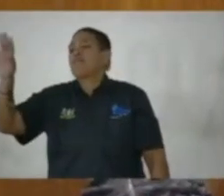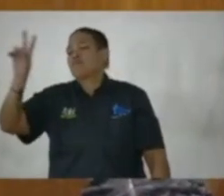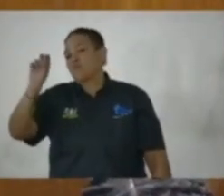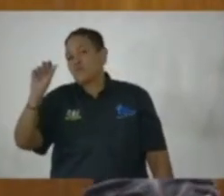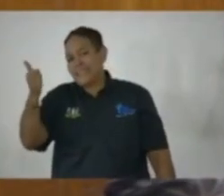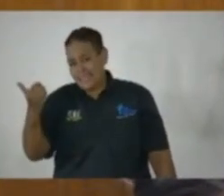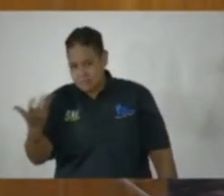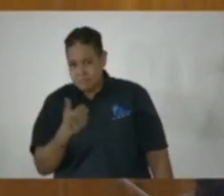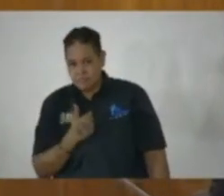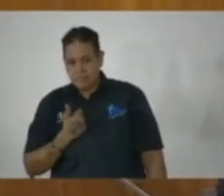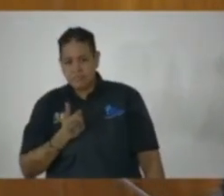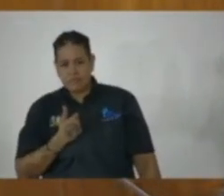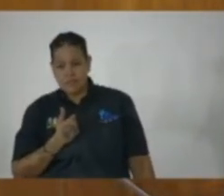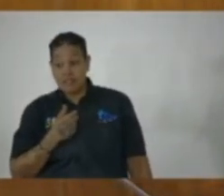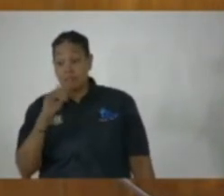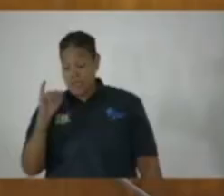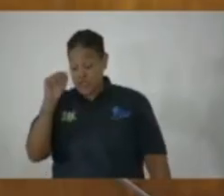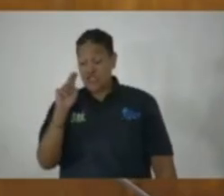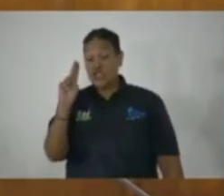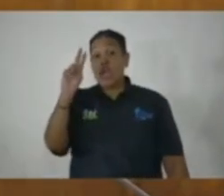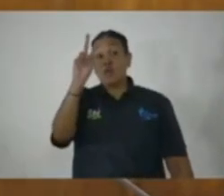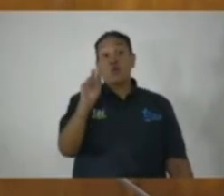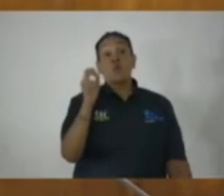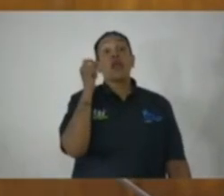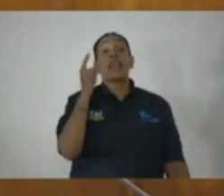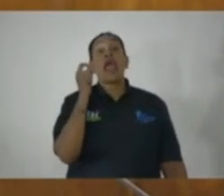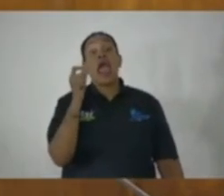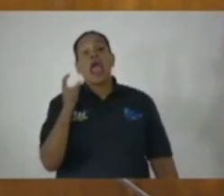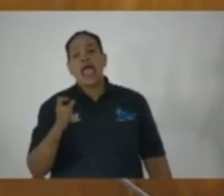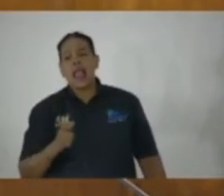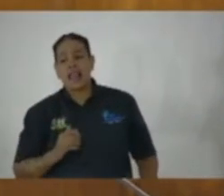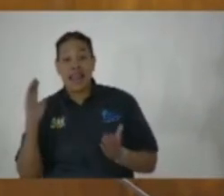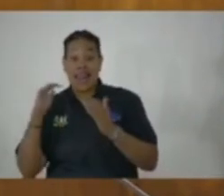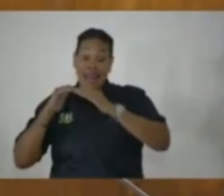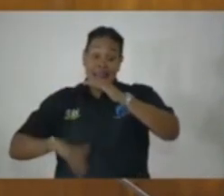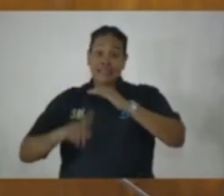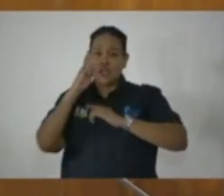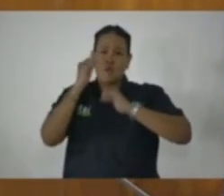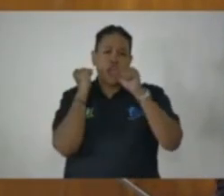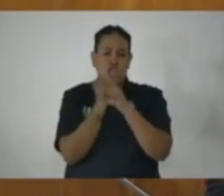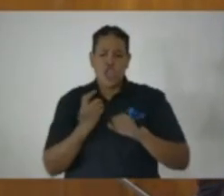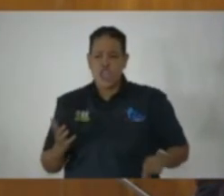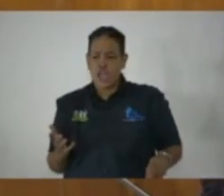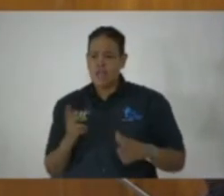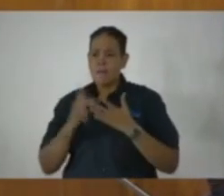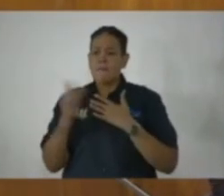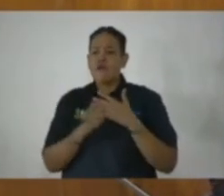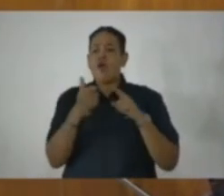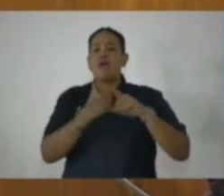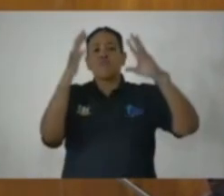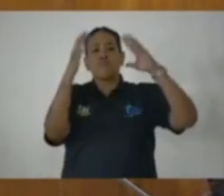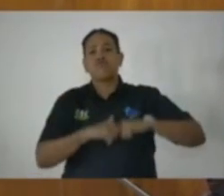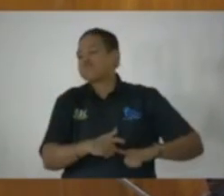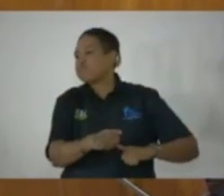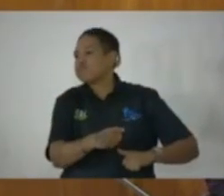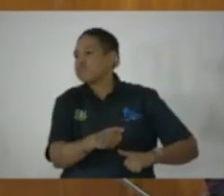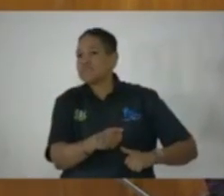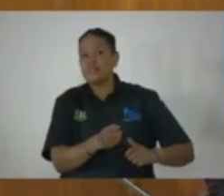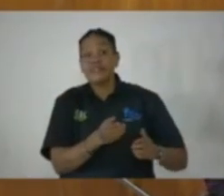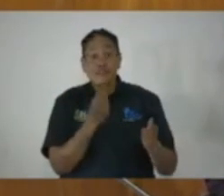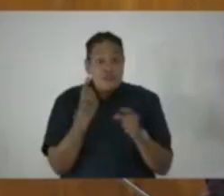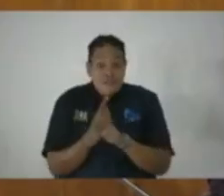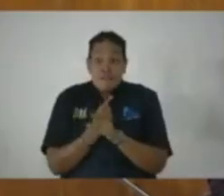2010. By January 2011, less than a year, the program had gone off